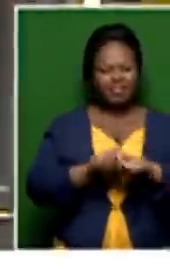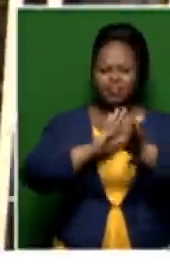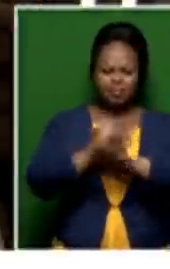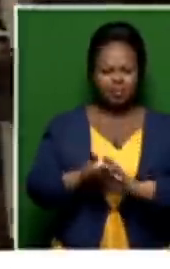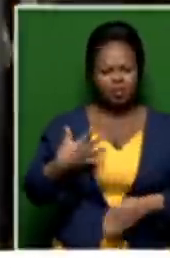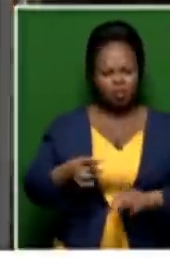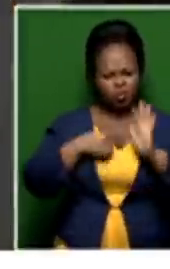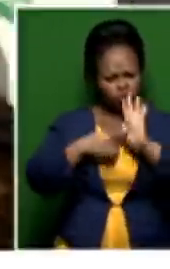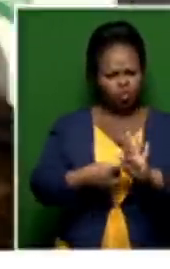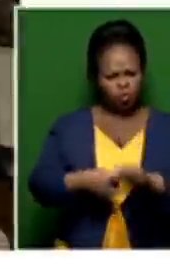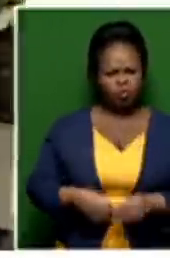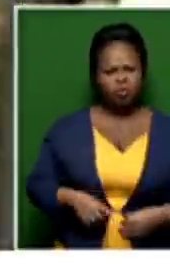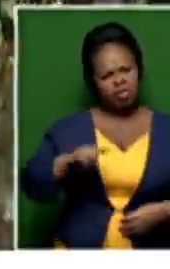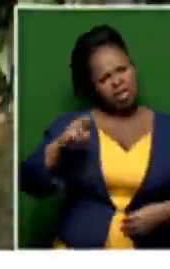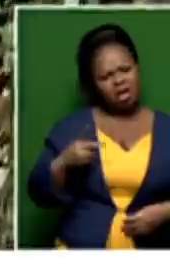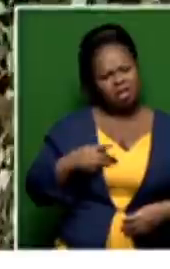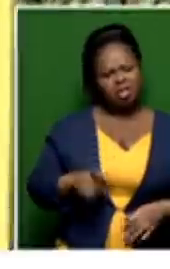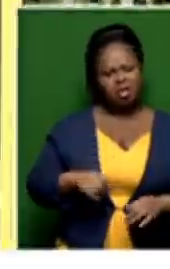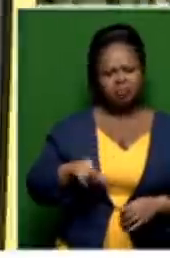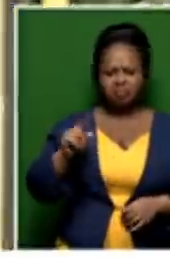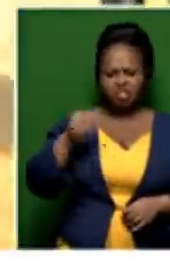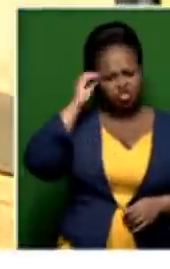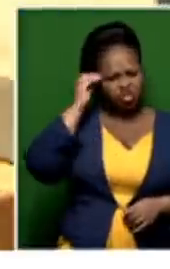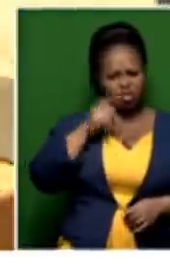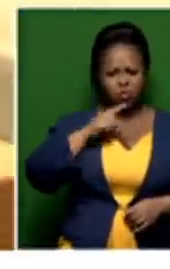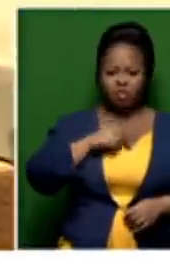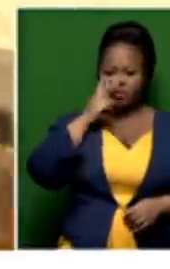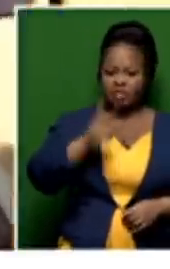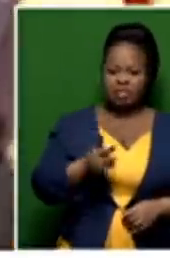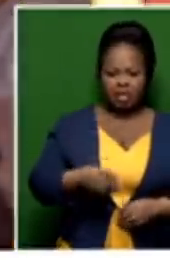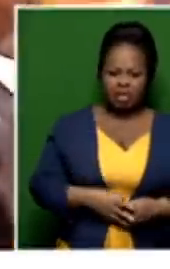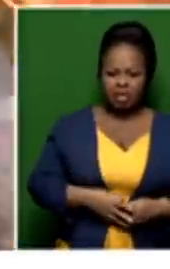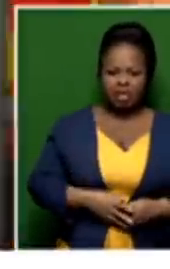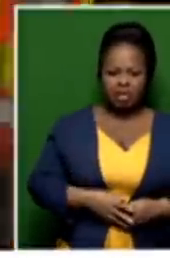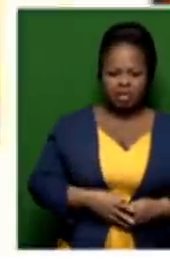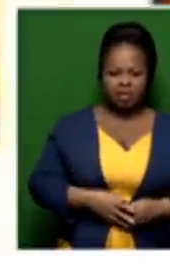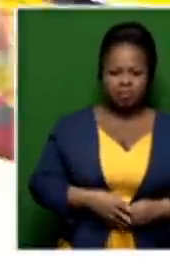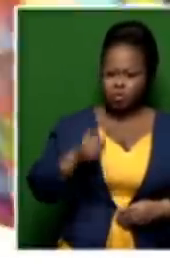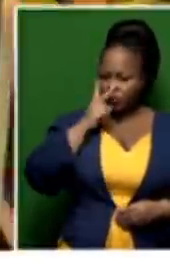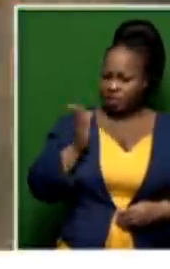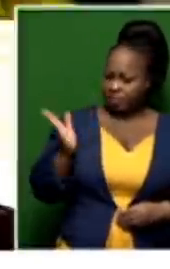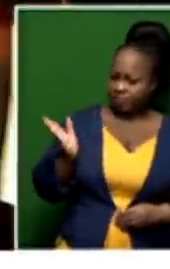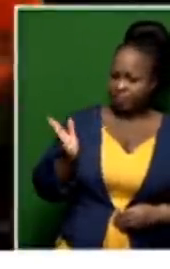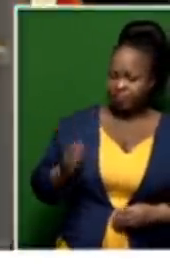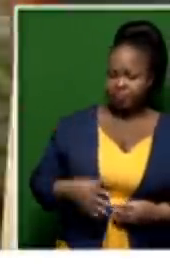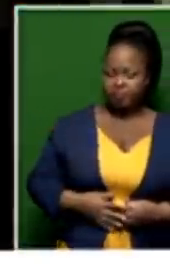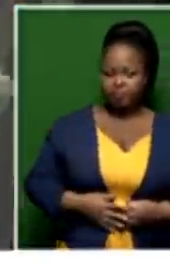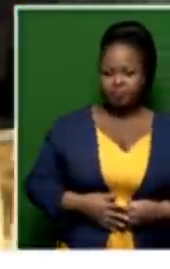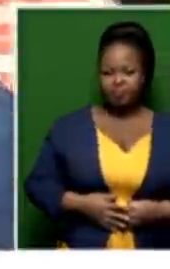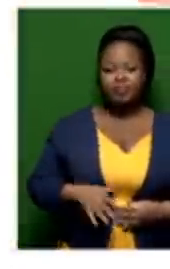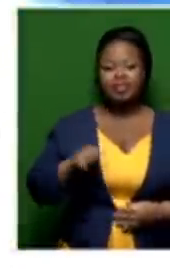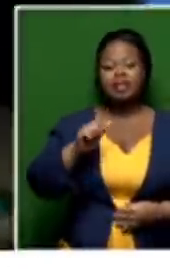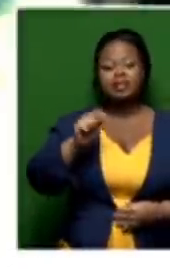of particular interest as well, Leanne. If we come towards this direction, you'd see here